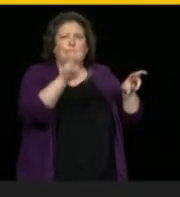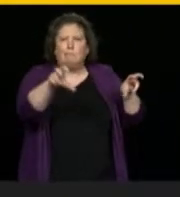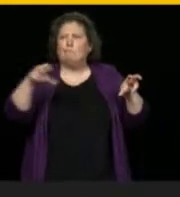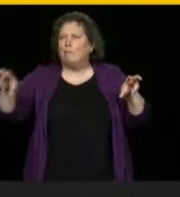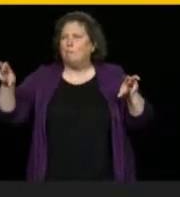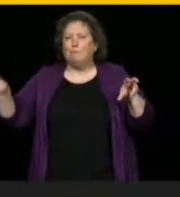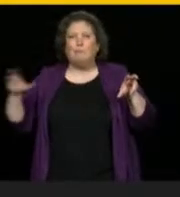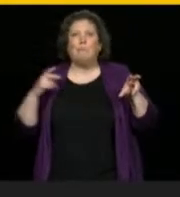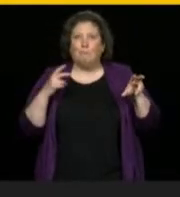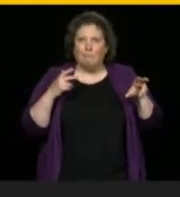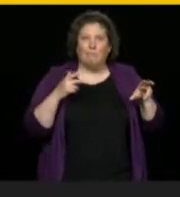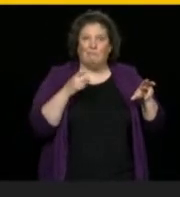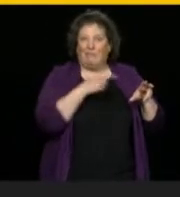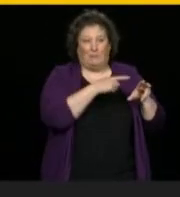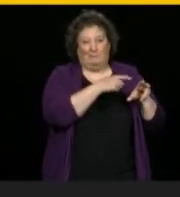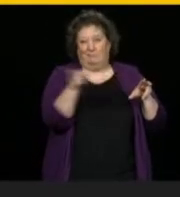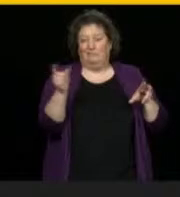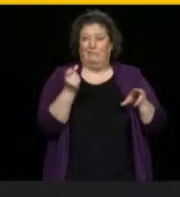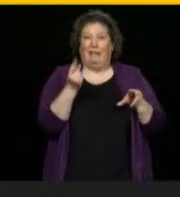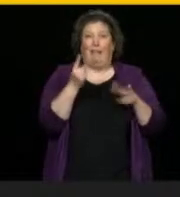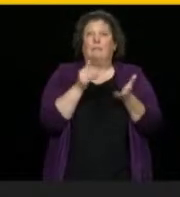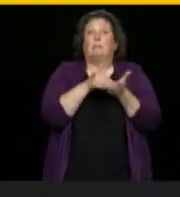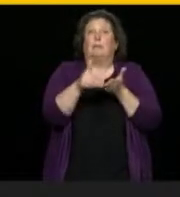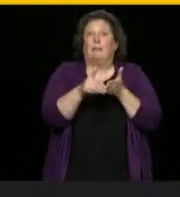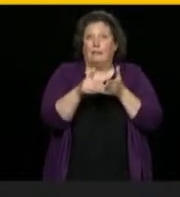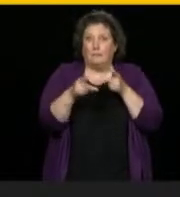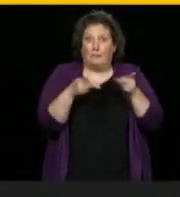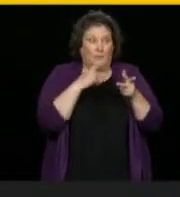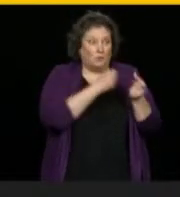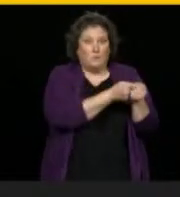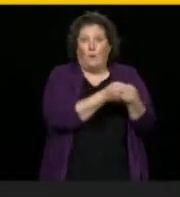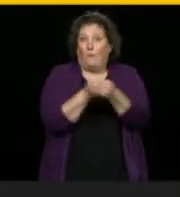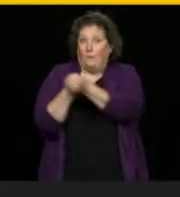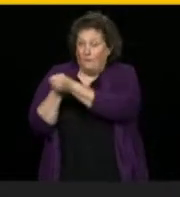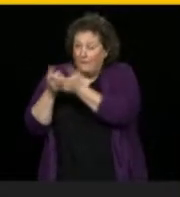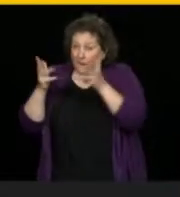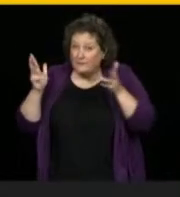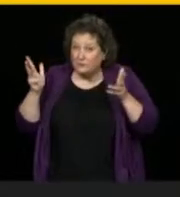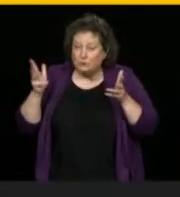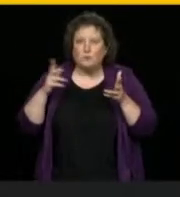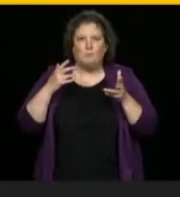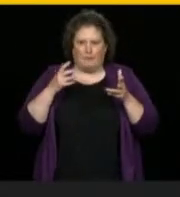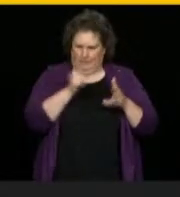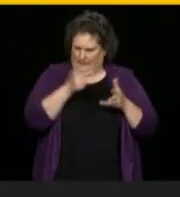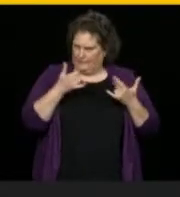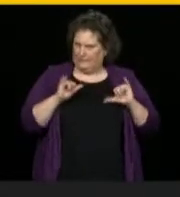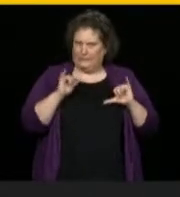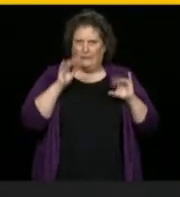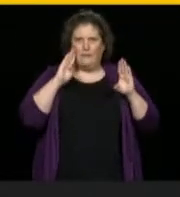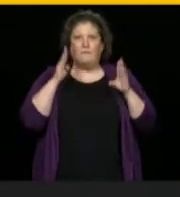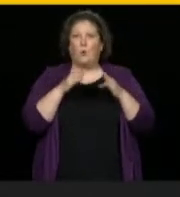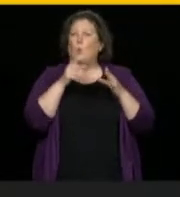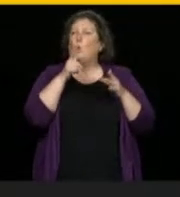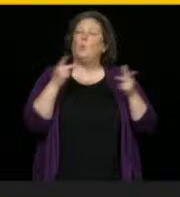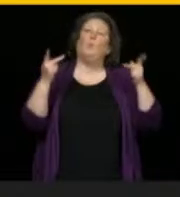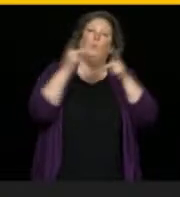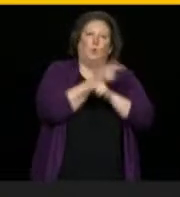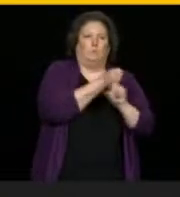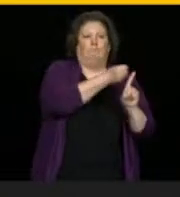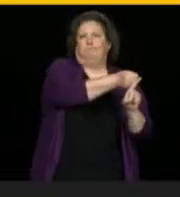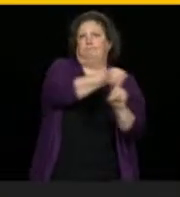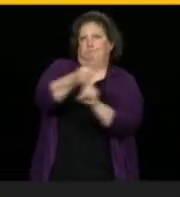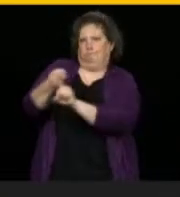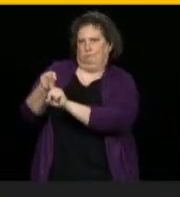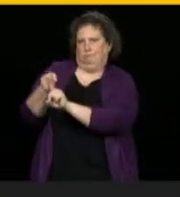million Canadians, we had a specific focus on the most vulnerable. Because that's just who we are